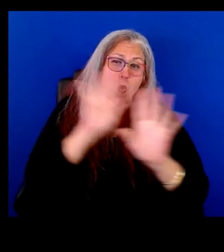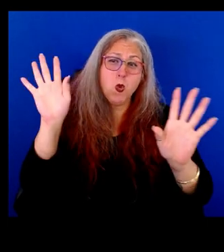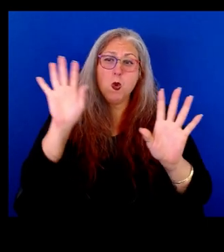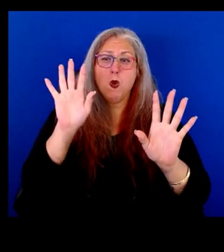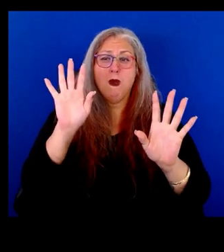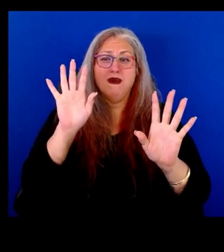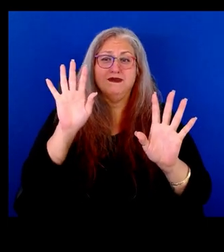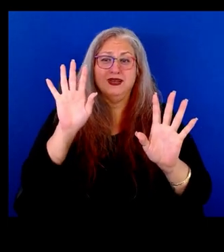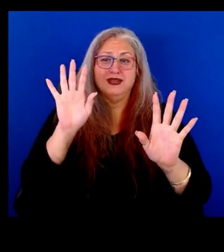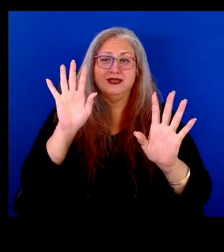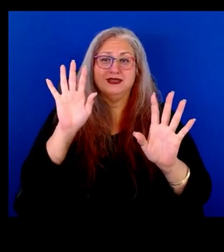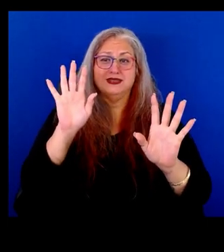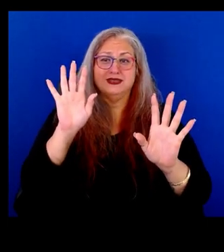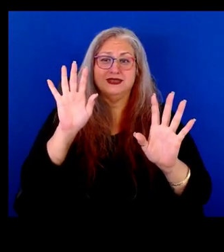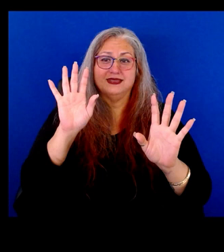atrocious